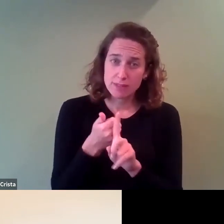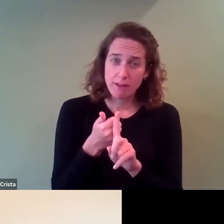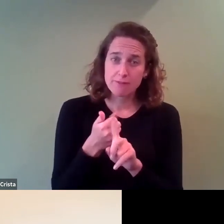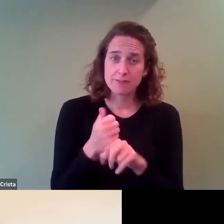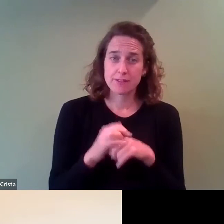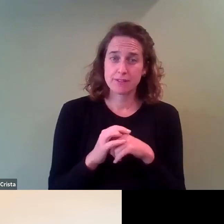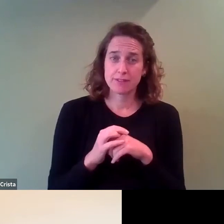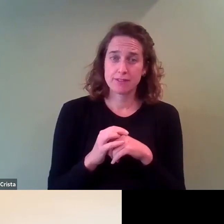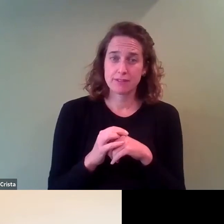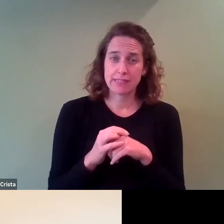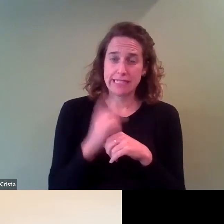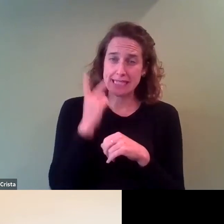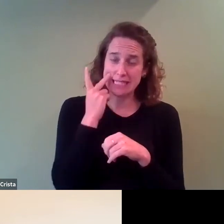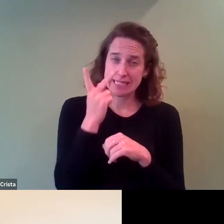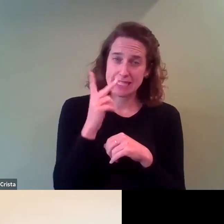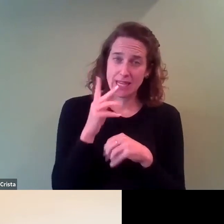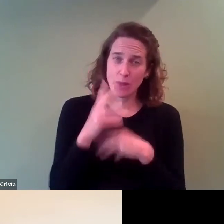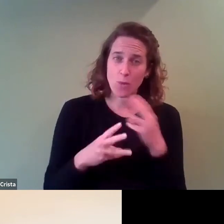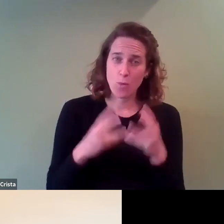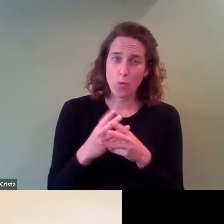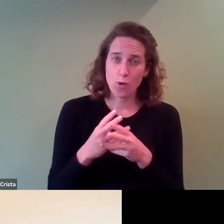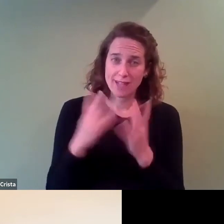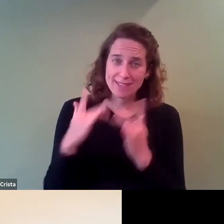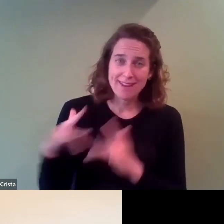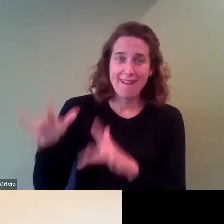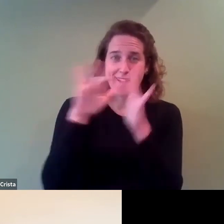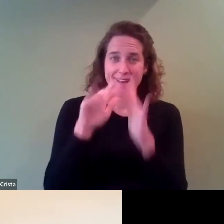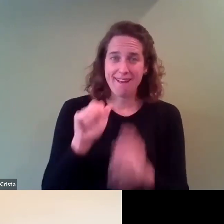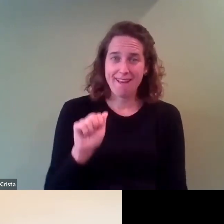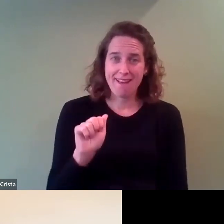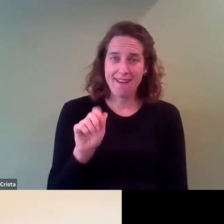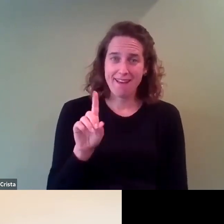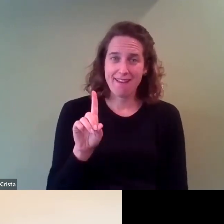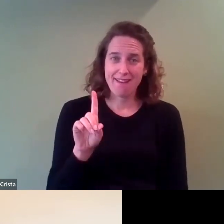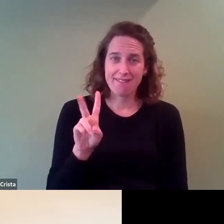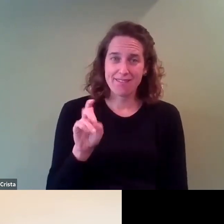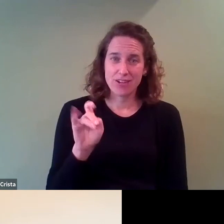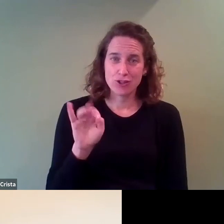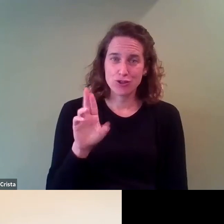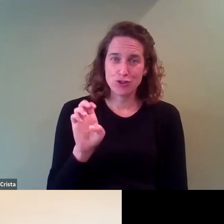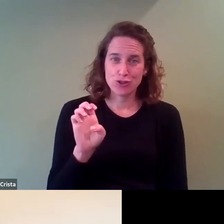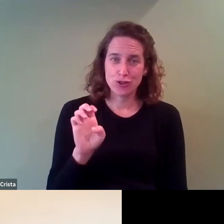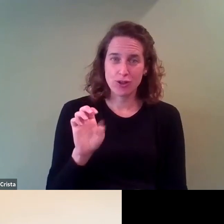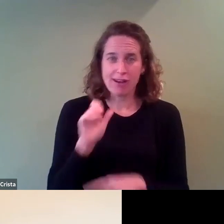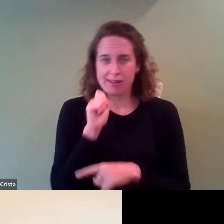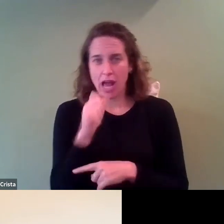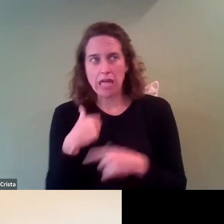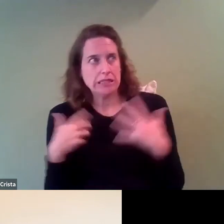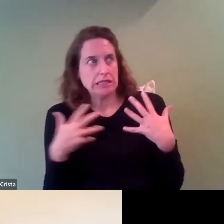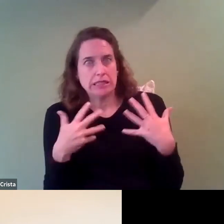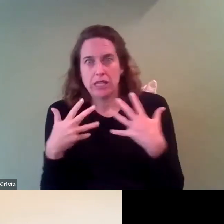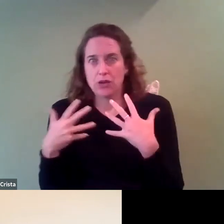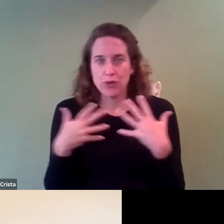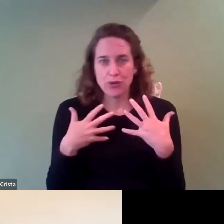seeing the world as an adventure rather than a scary place, who is